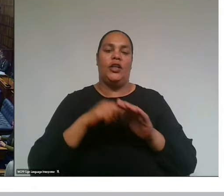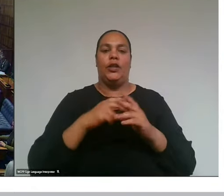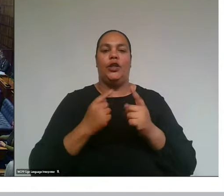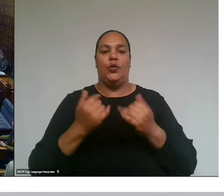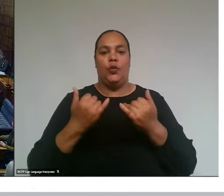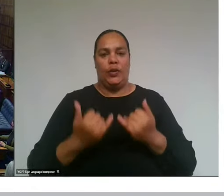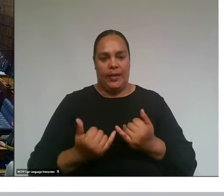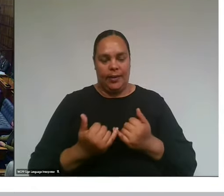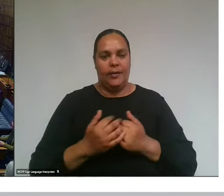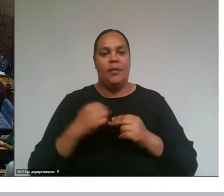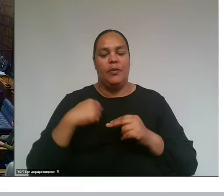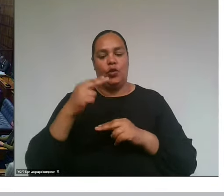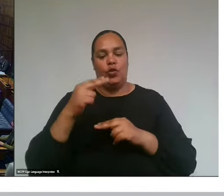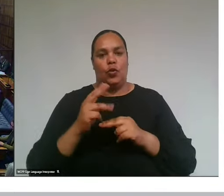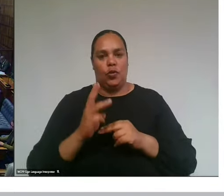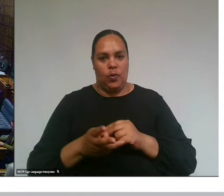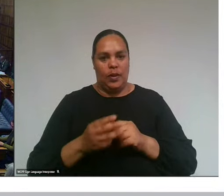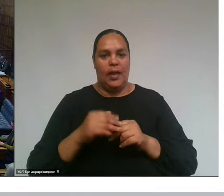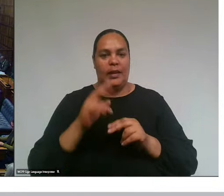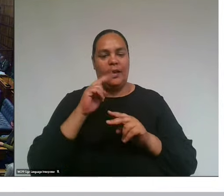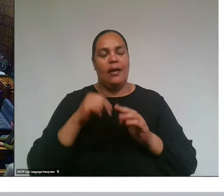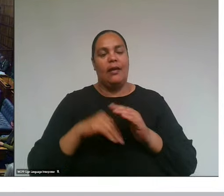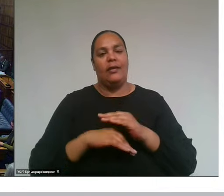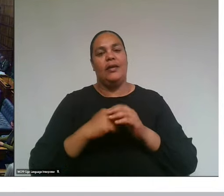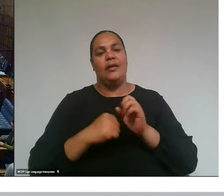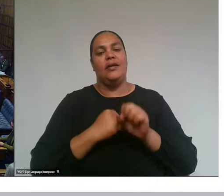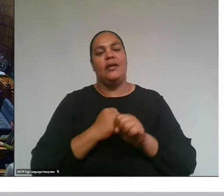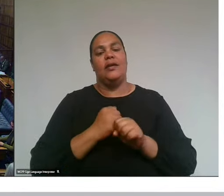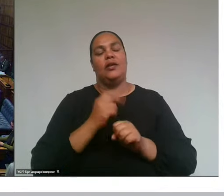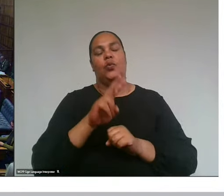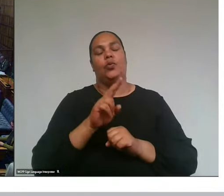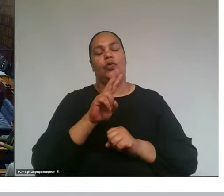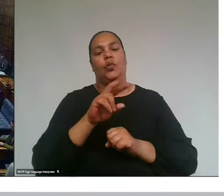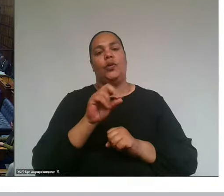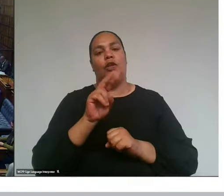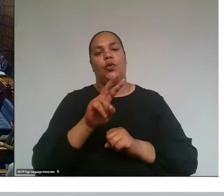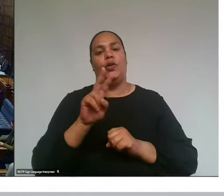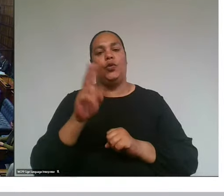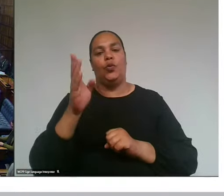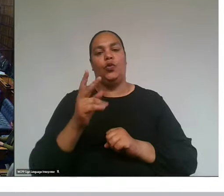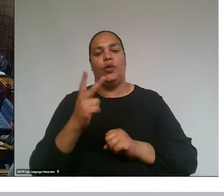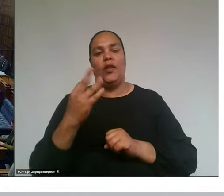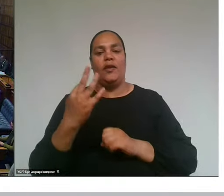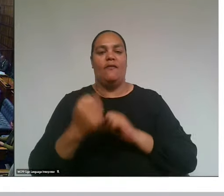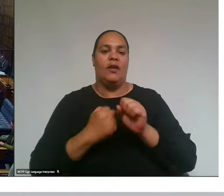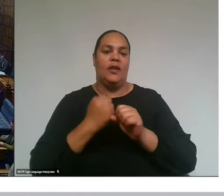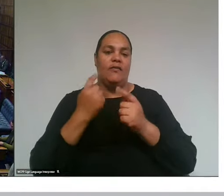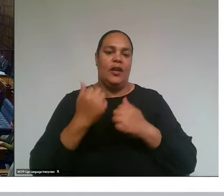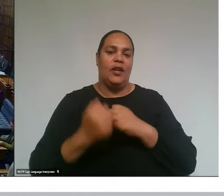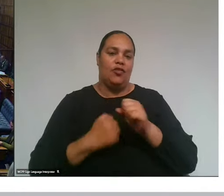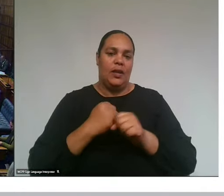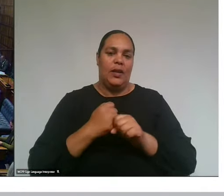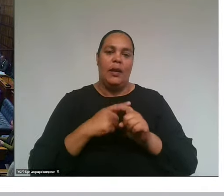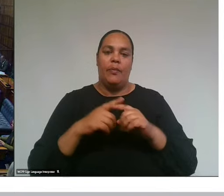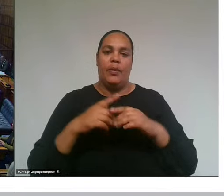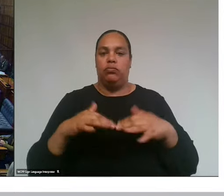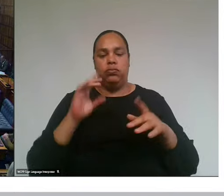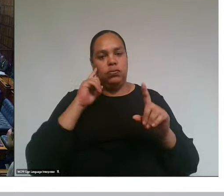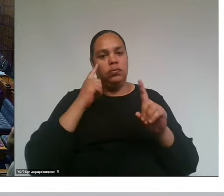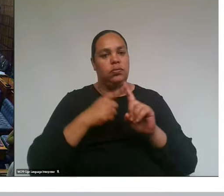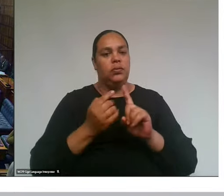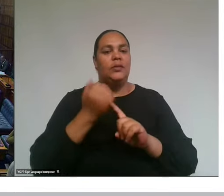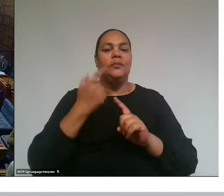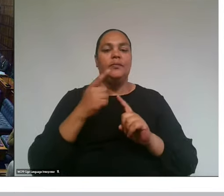today uh in the year under review that being the 2022 23 Financial year uh one of the most significant Milestones of of the